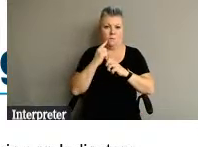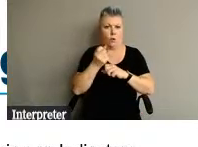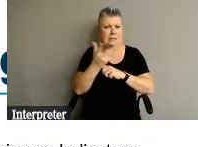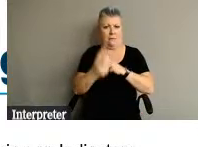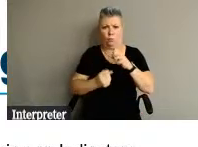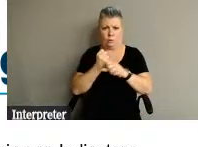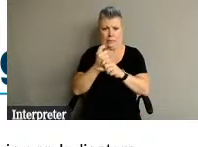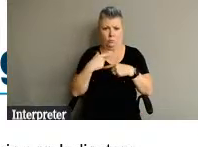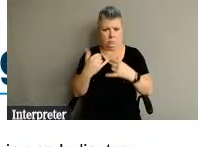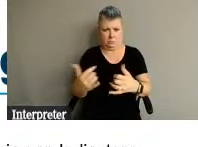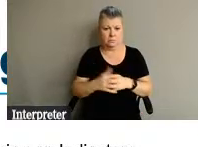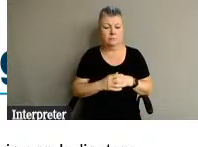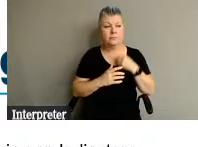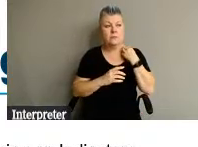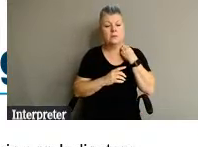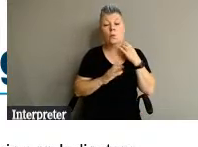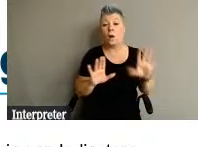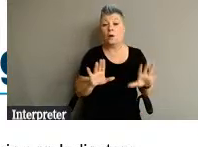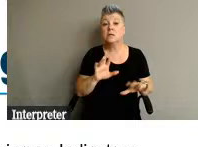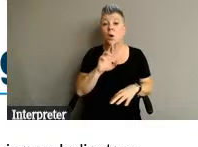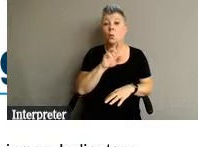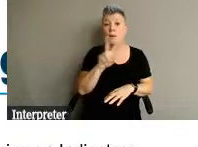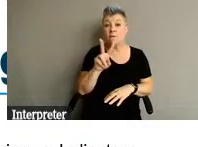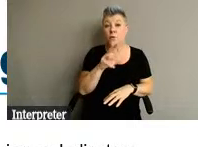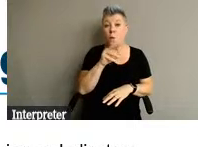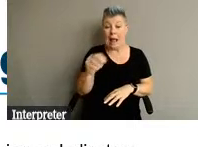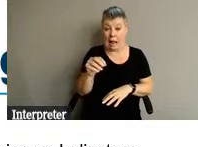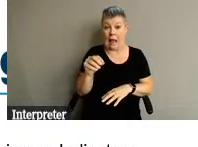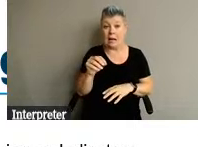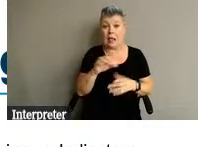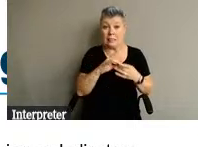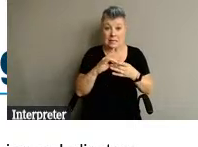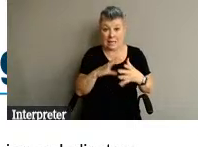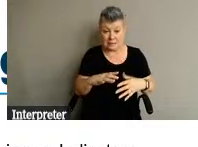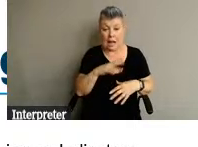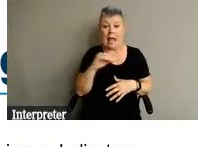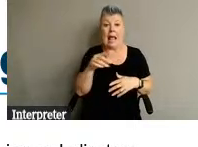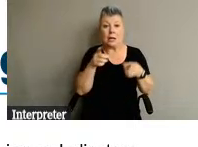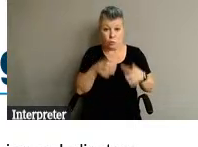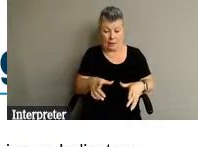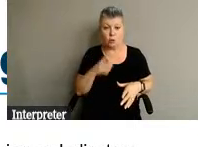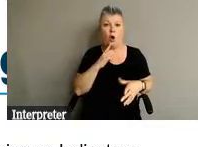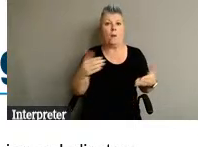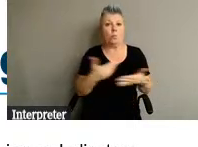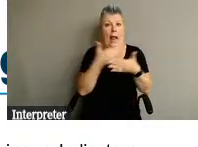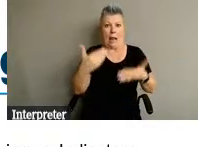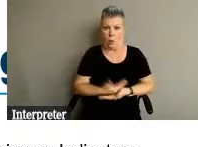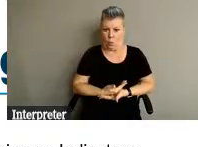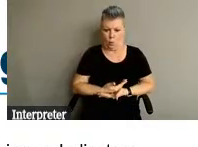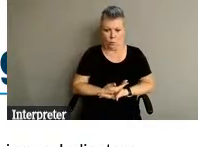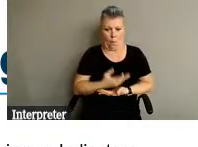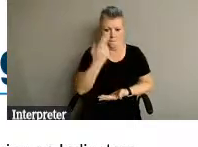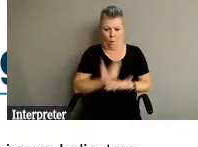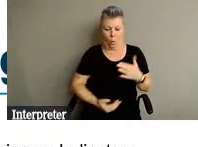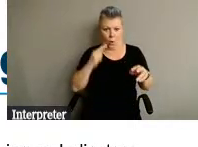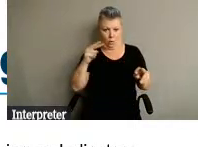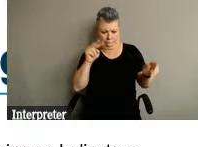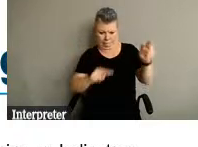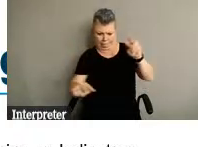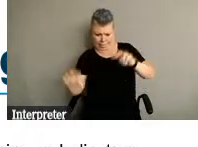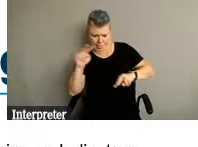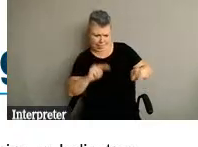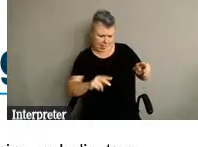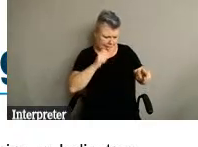in Riverview, it's not only the liaison, but the director are brand new. So they're looking at it together going, I'm not really sure, we're